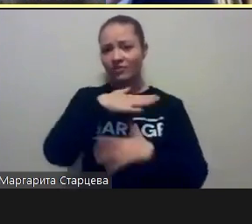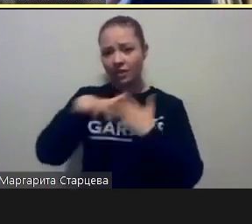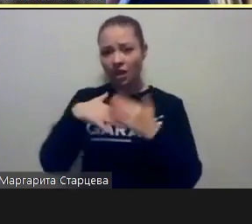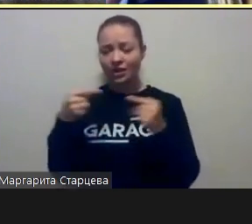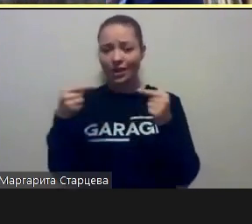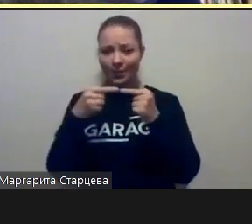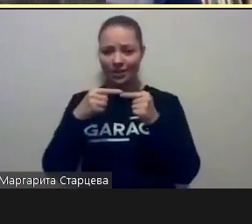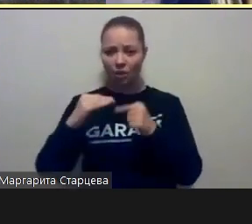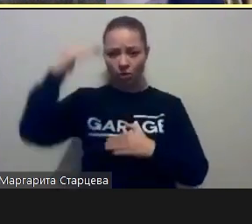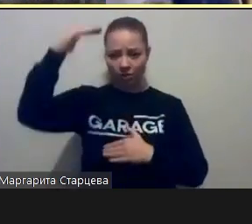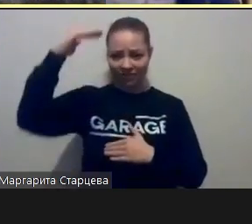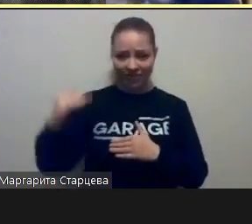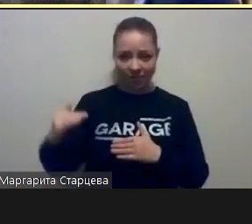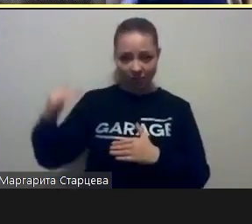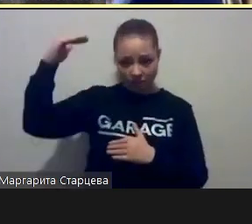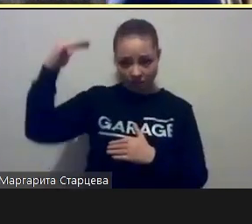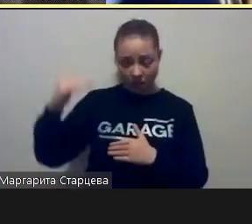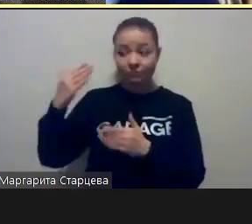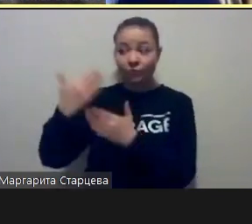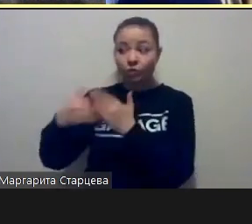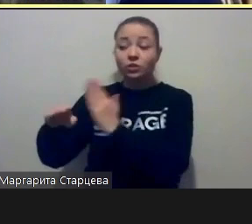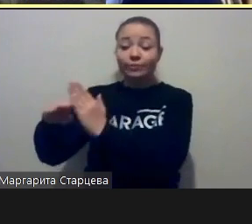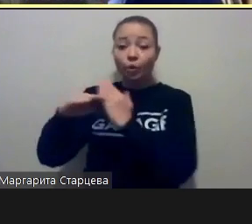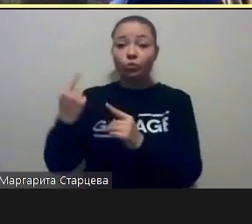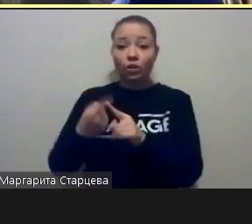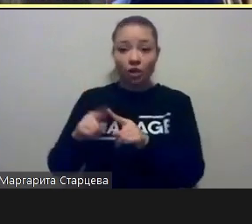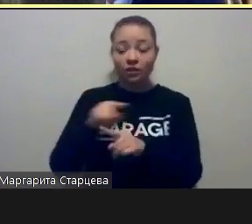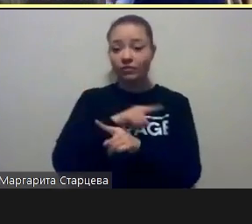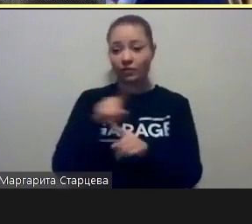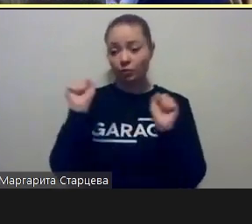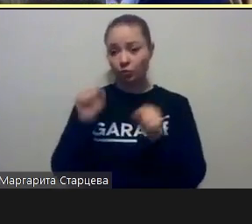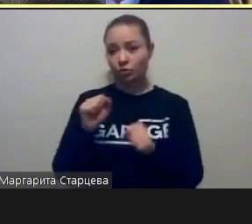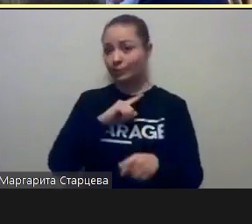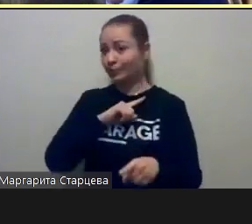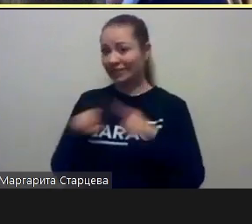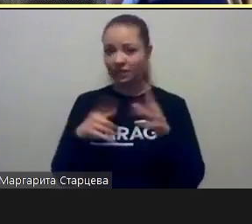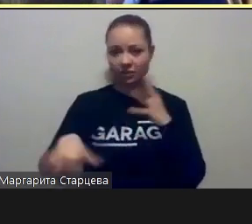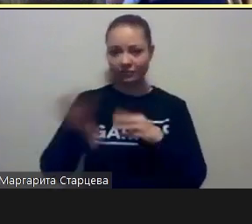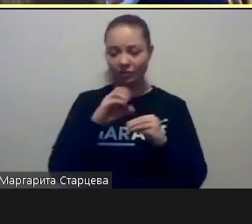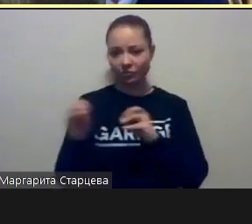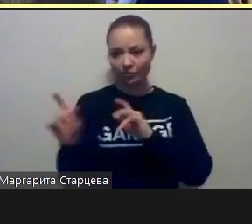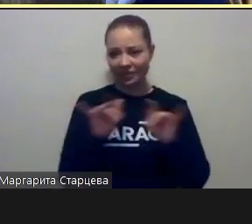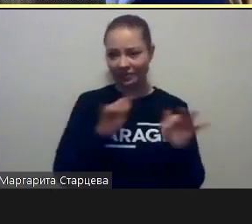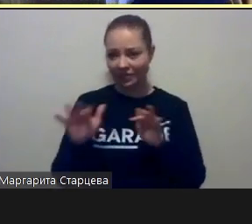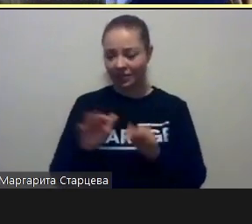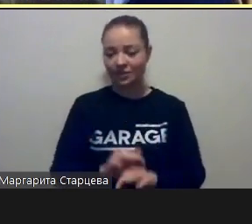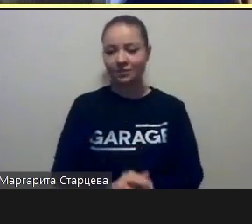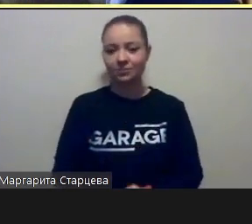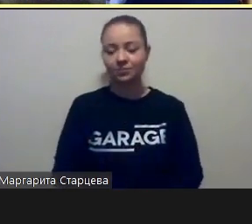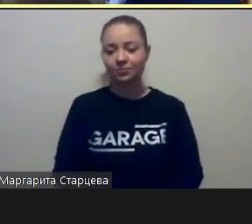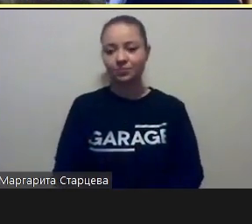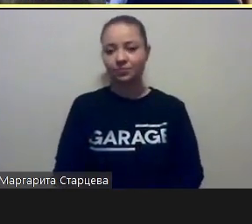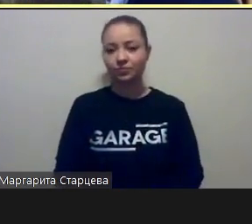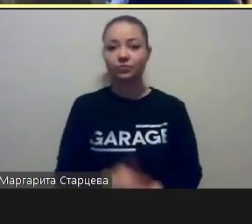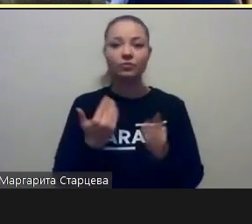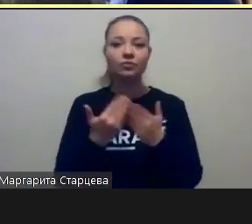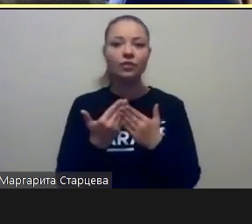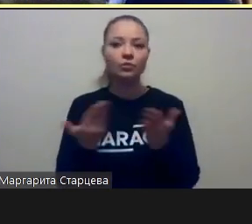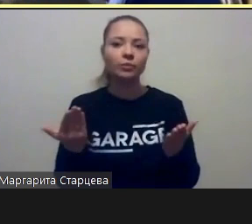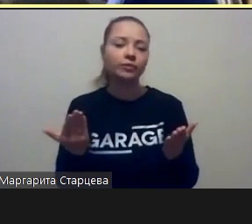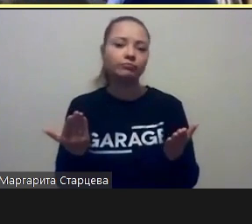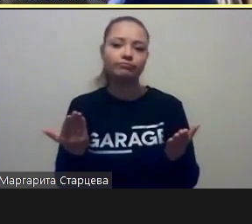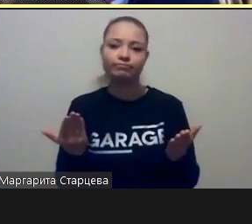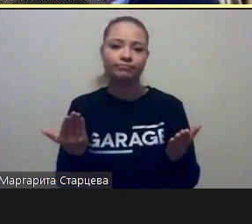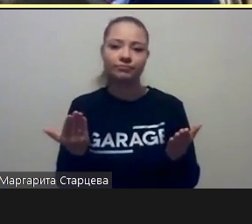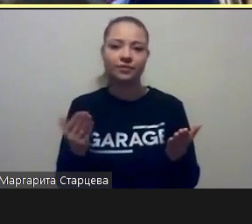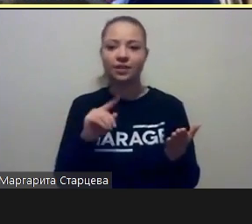think so. In 62 days, they make 3 times around the world. This means approximately 20 days to make it around the